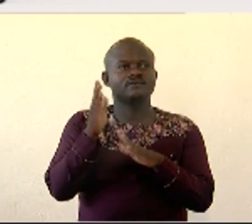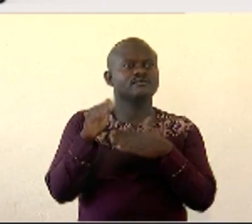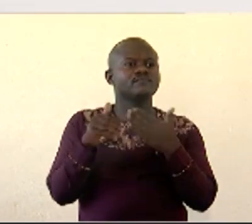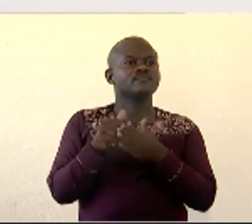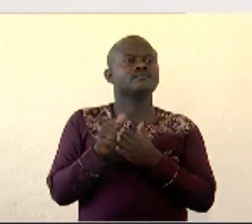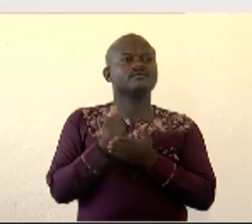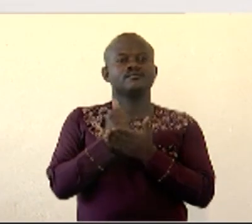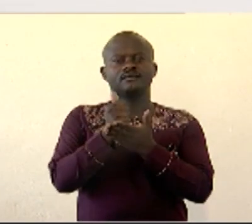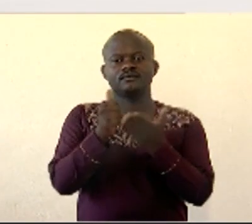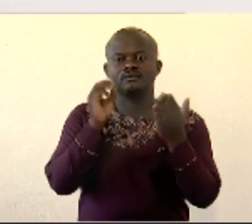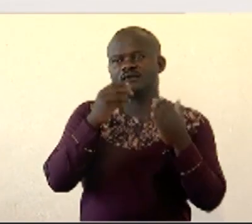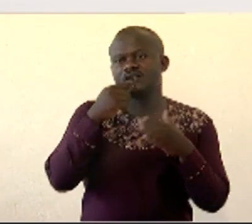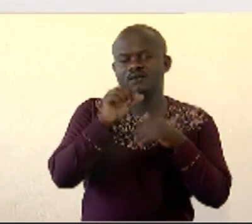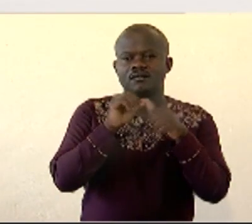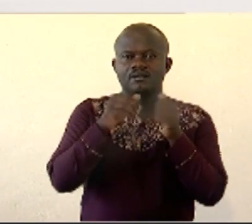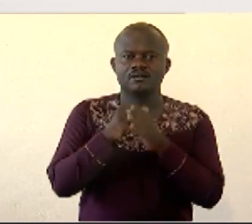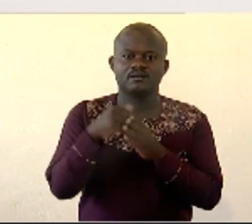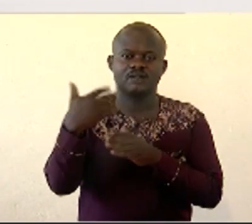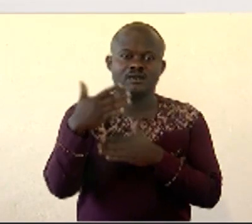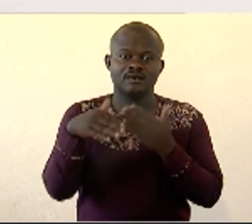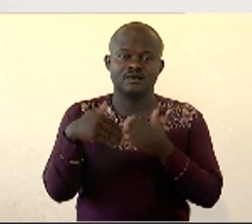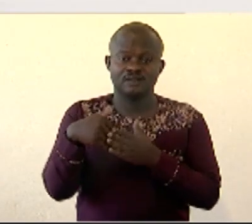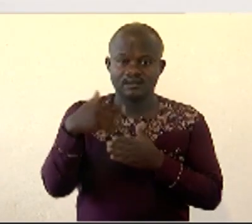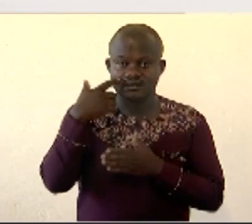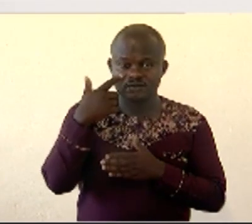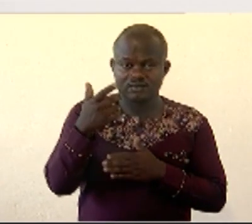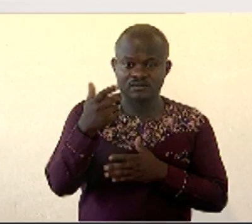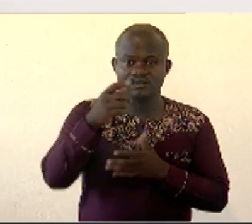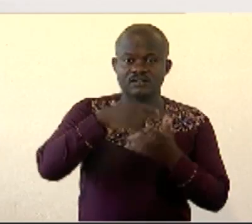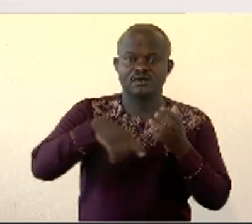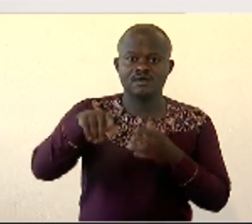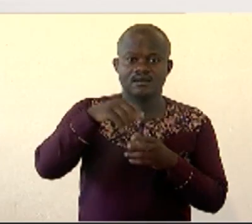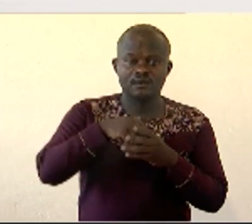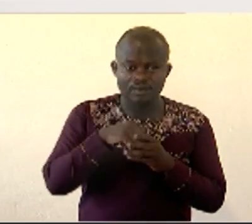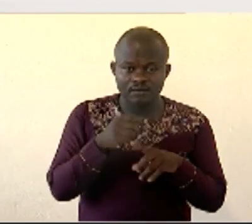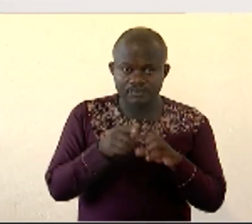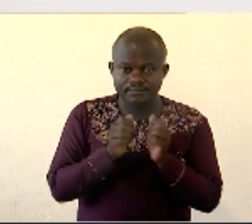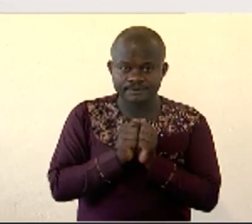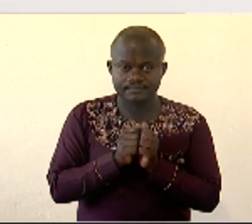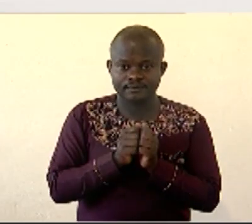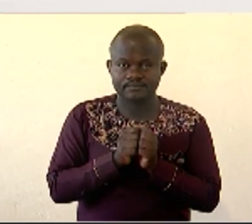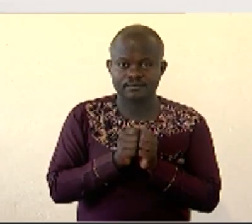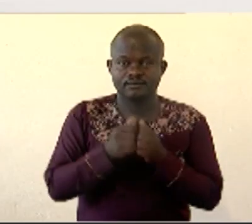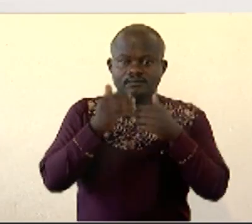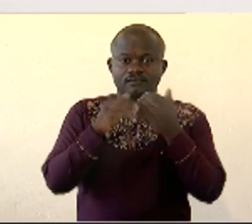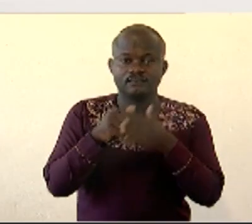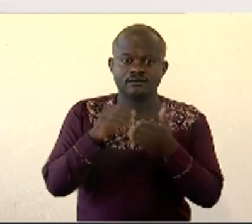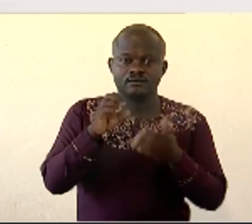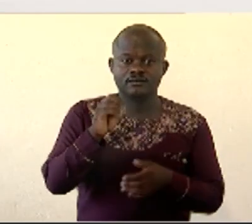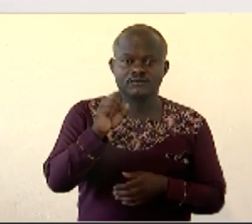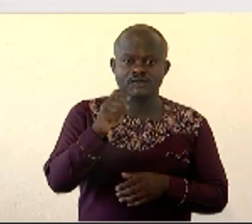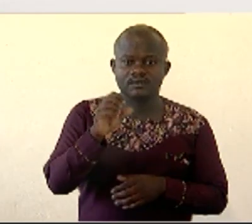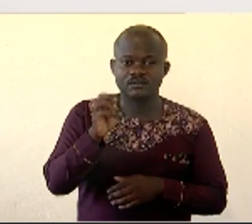diffusion. We talk about the leaves have vesicular bundles, talk about the xylem and even the phloem. Presence of stomata, I've mentioned